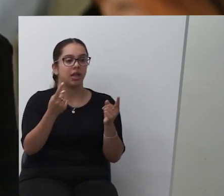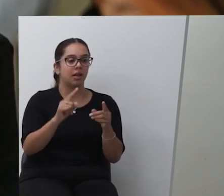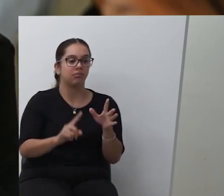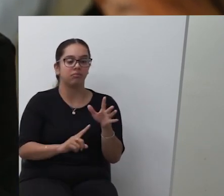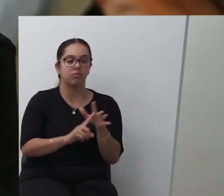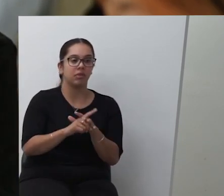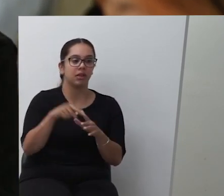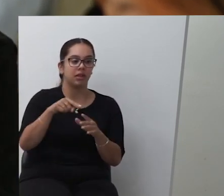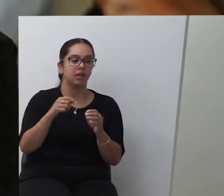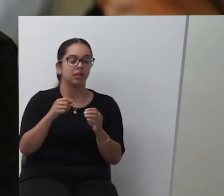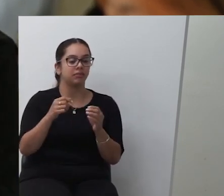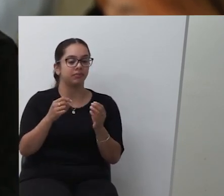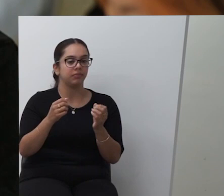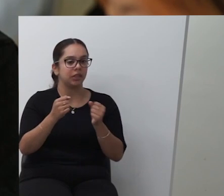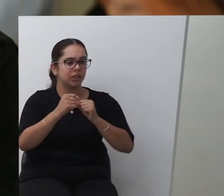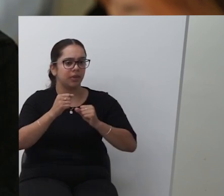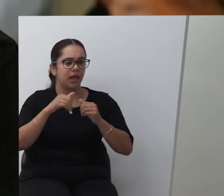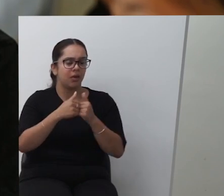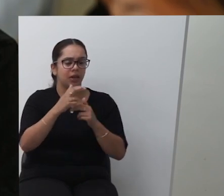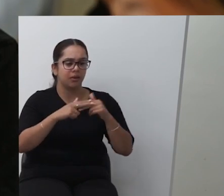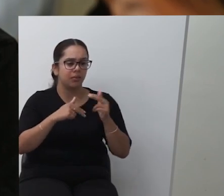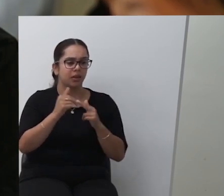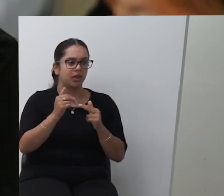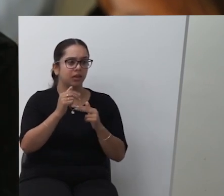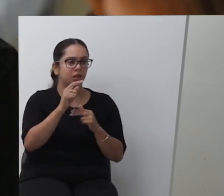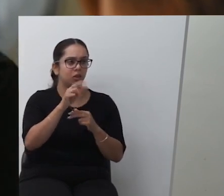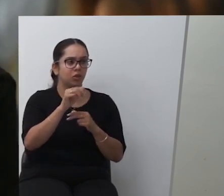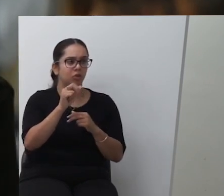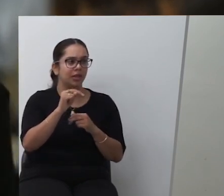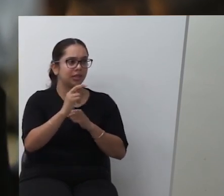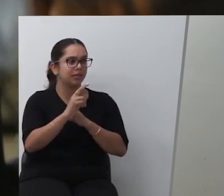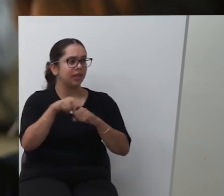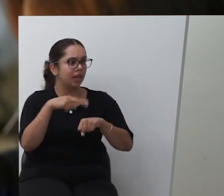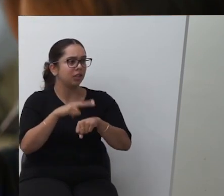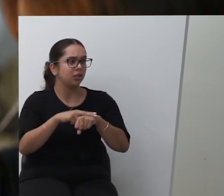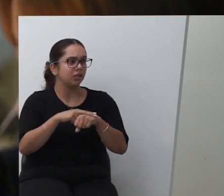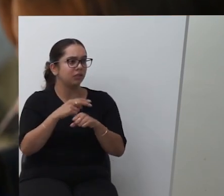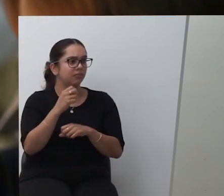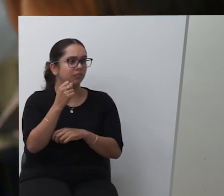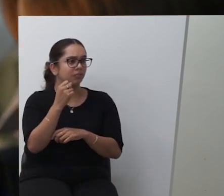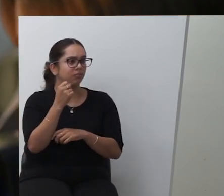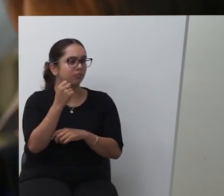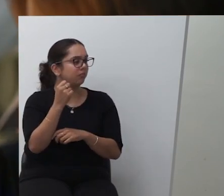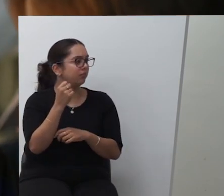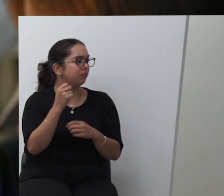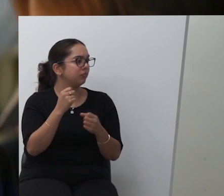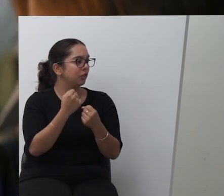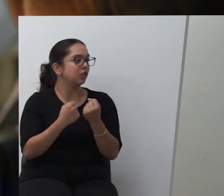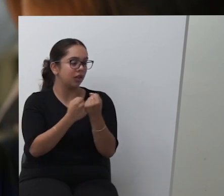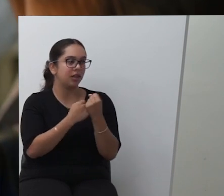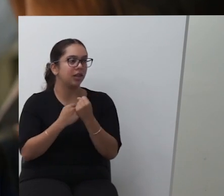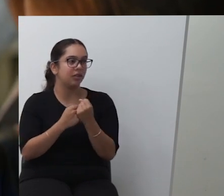in this space where I was like, how do we build transnational solidarity, and then to feel it palpably in this space was such a gift. And then in